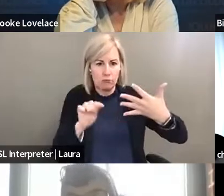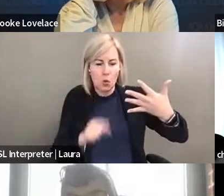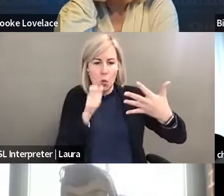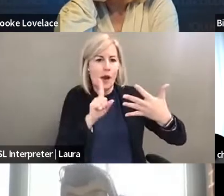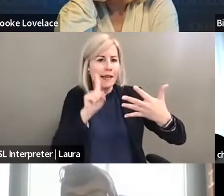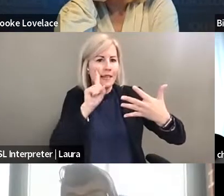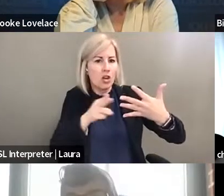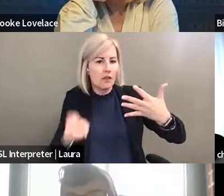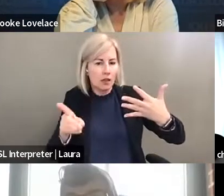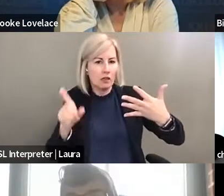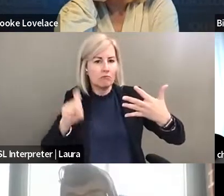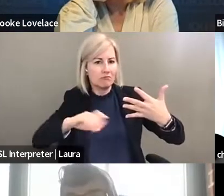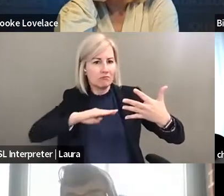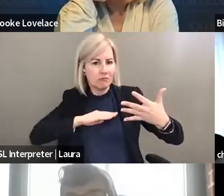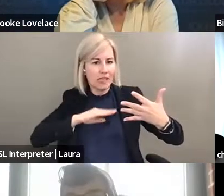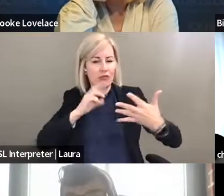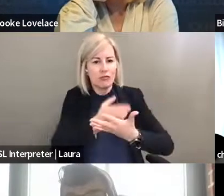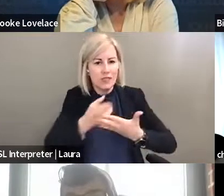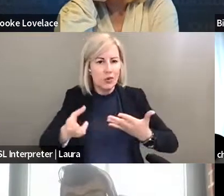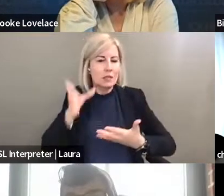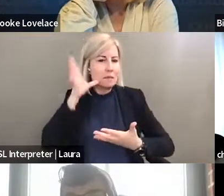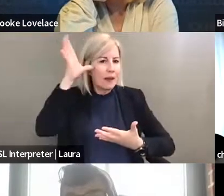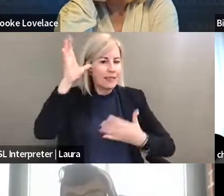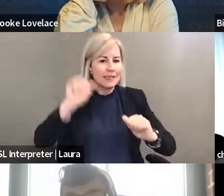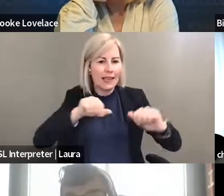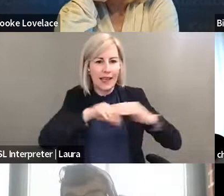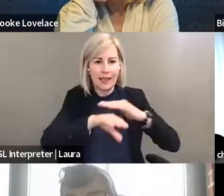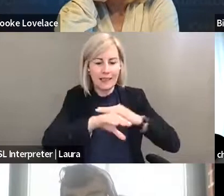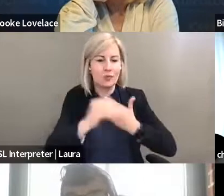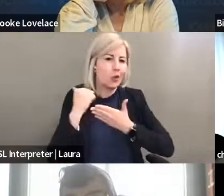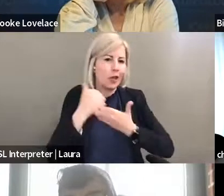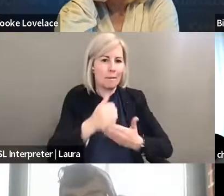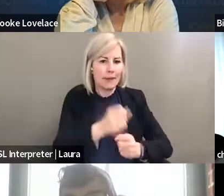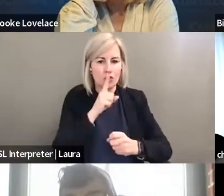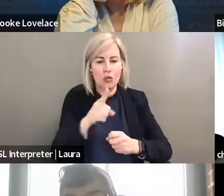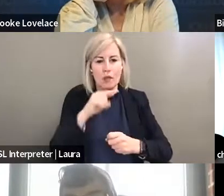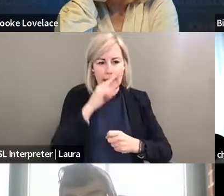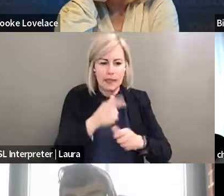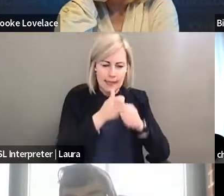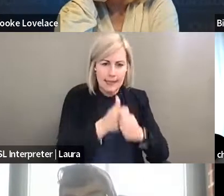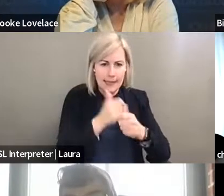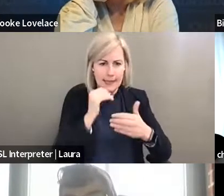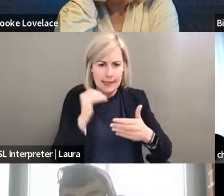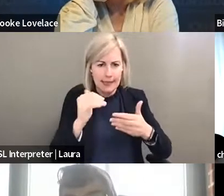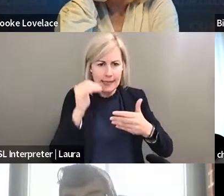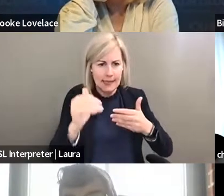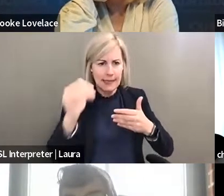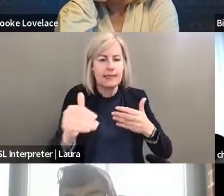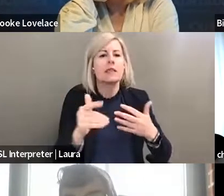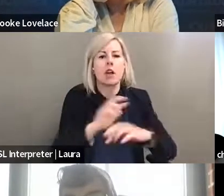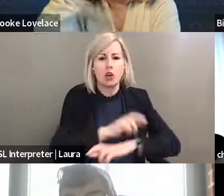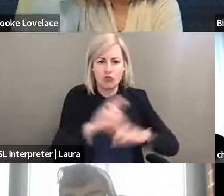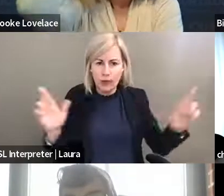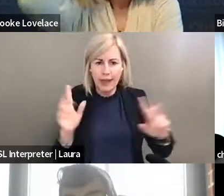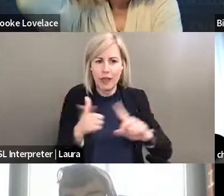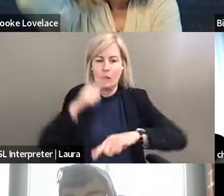hard of hearing, and resources parents can access to help make sure their kids stay on track and are ready when